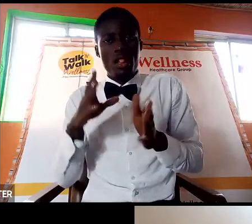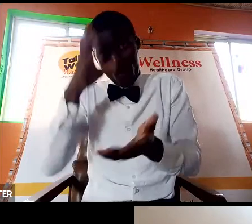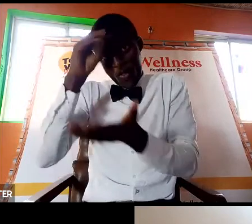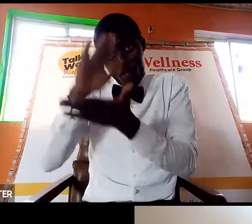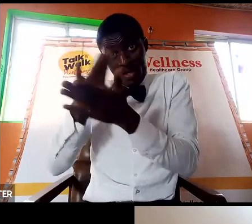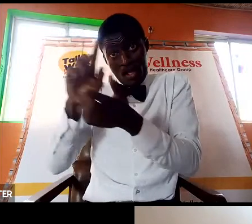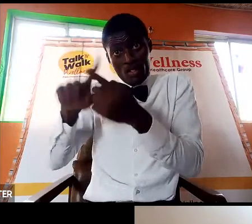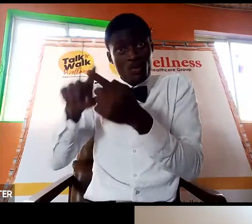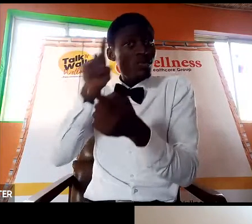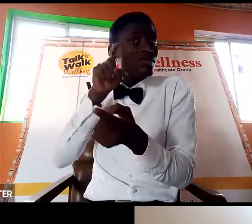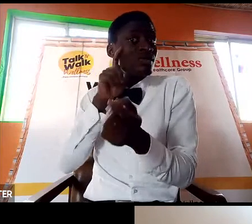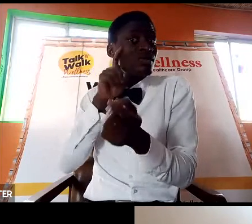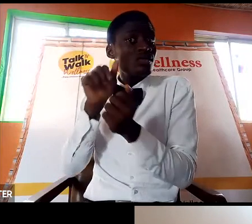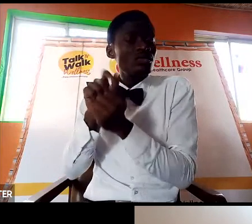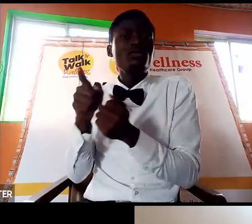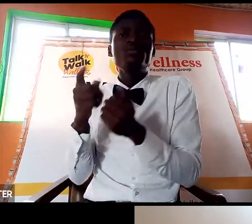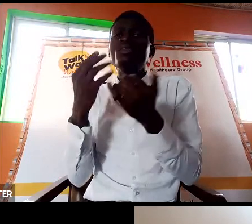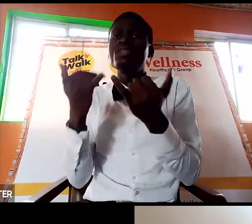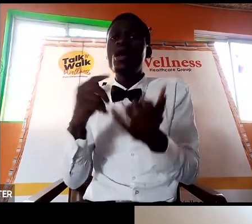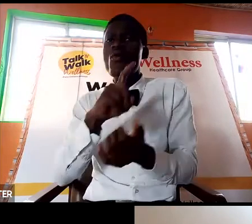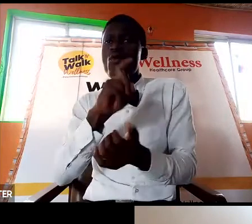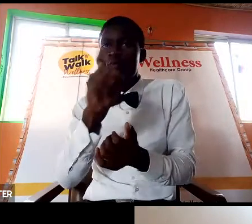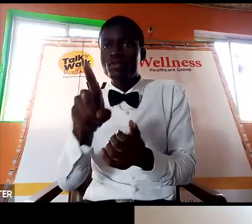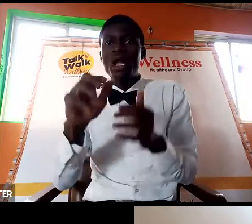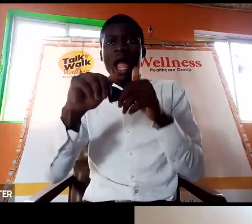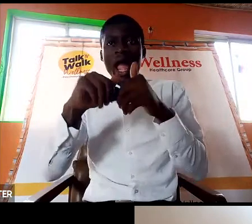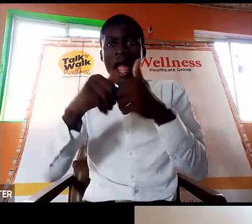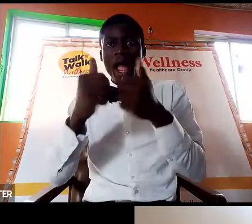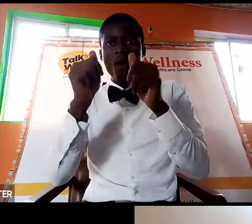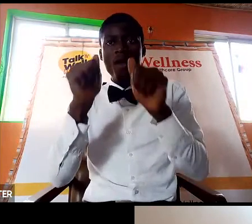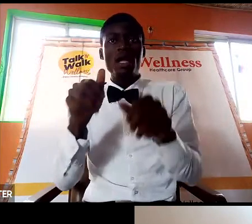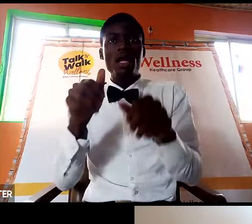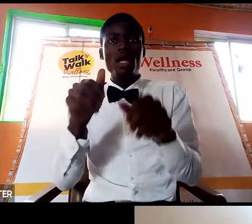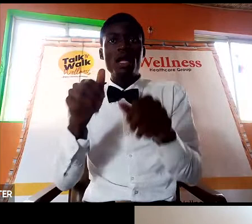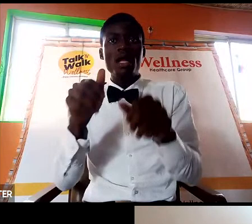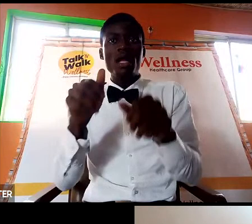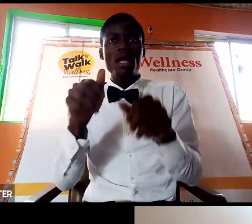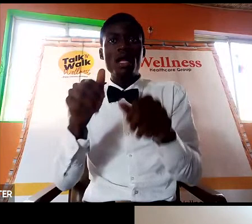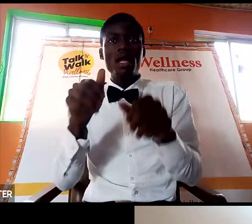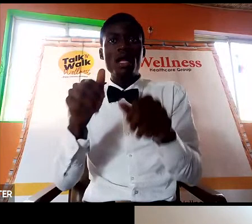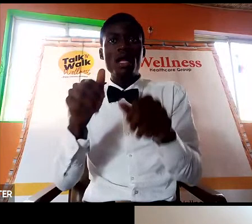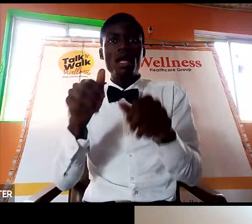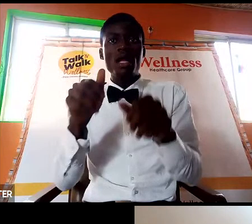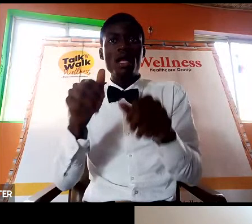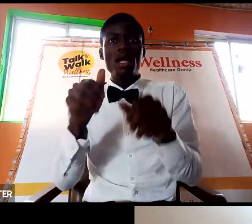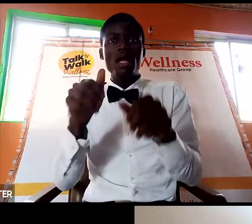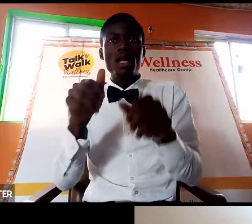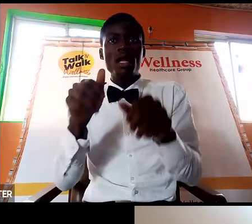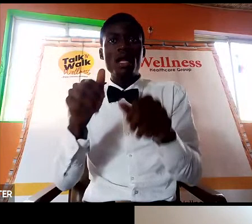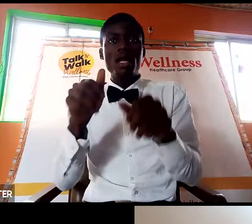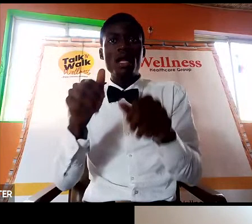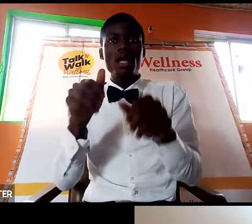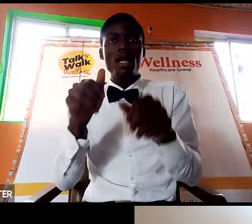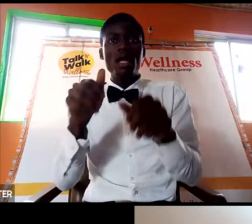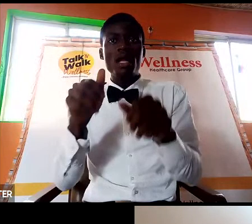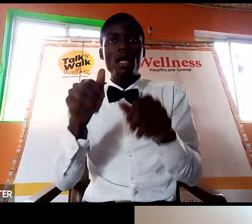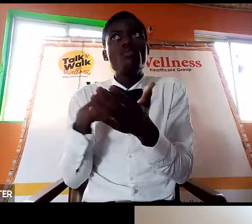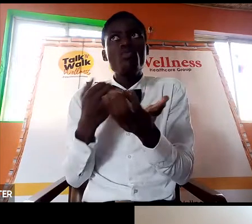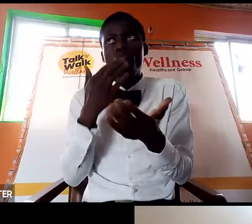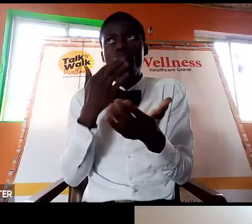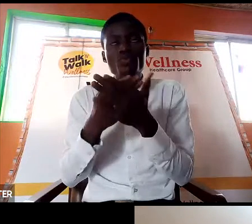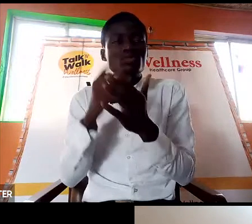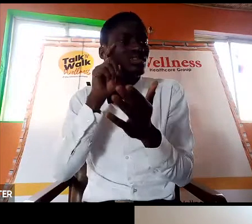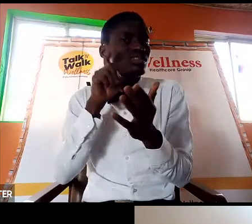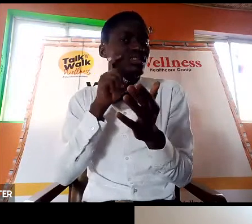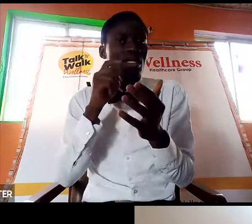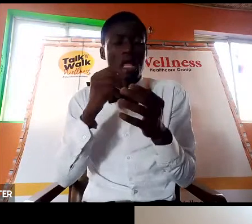woman communicate her needs? I don't know why she has to wait for 20 years for her to now react to this. How can she communicate her